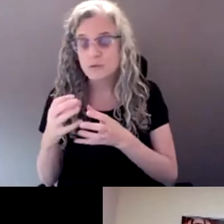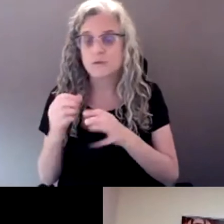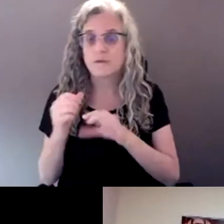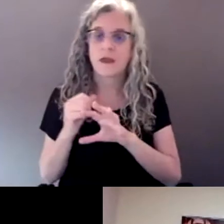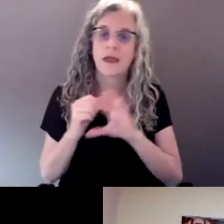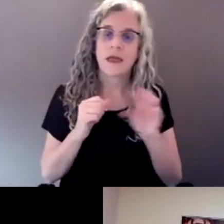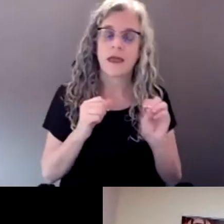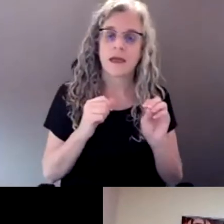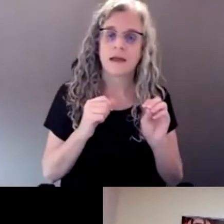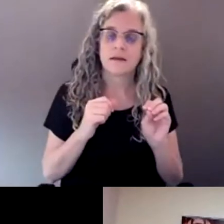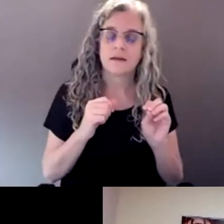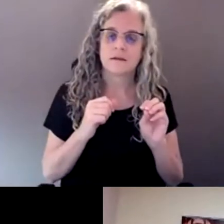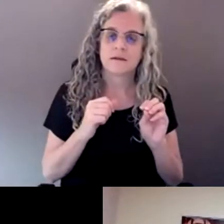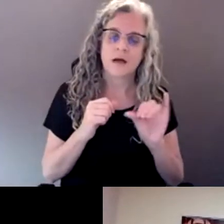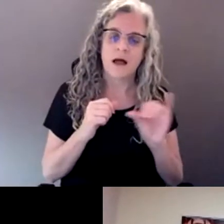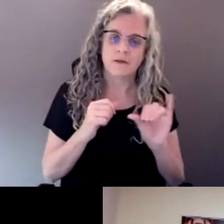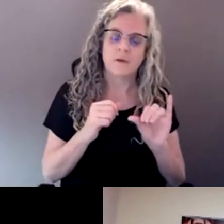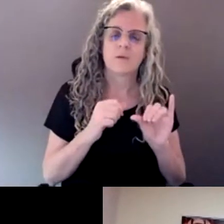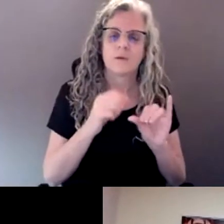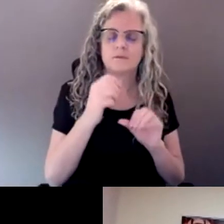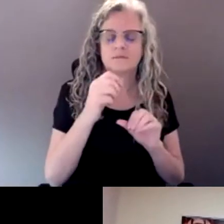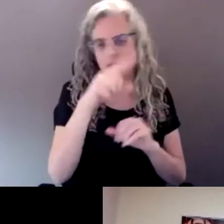this to the Black Hebrews and the Black Israelites, but to